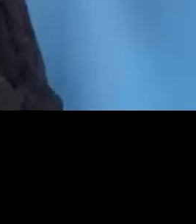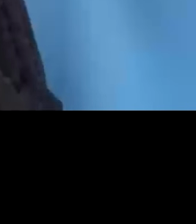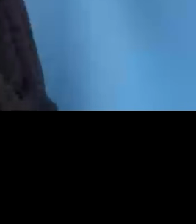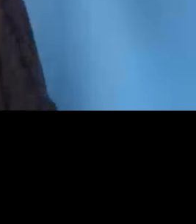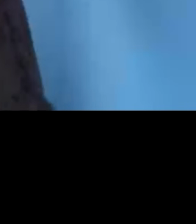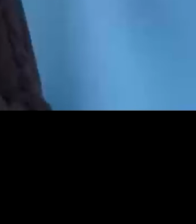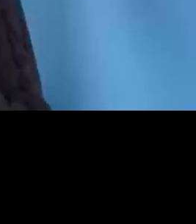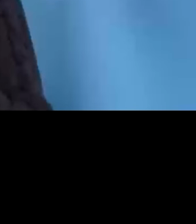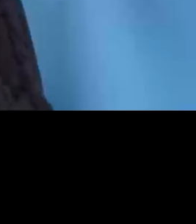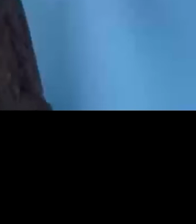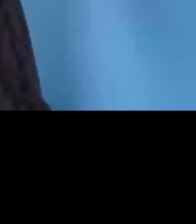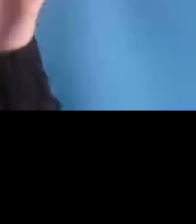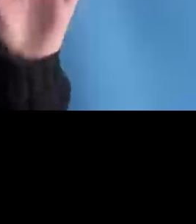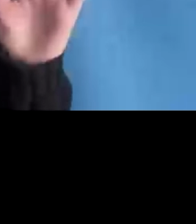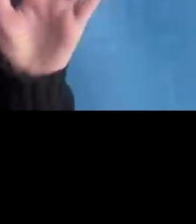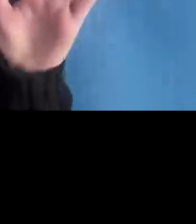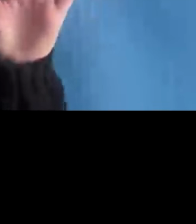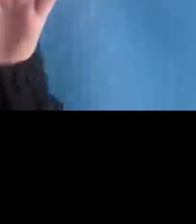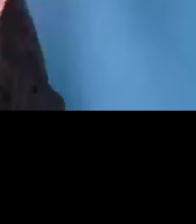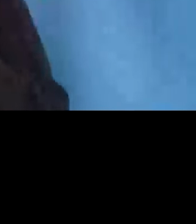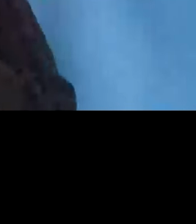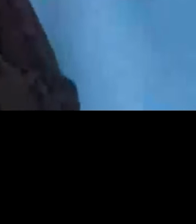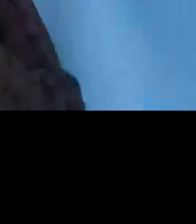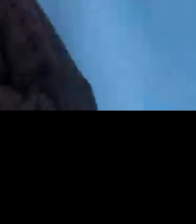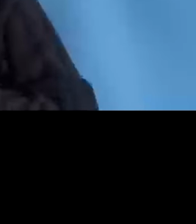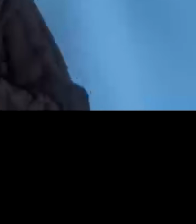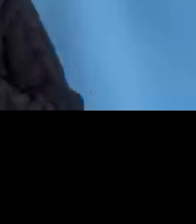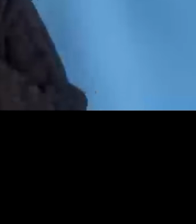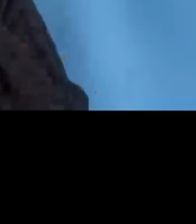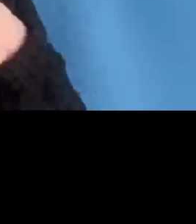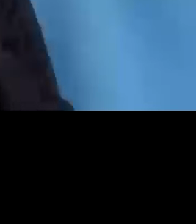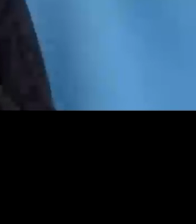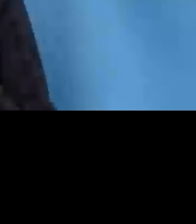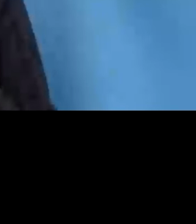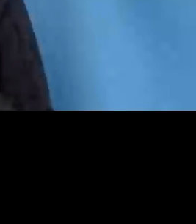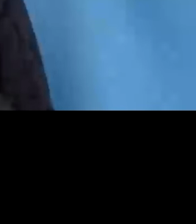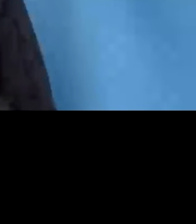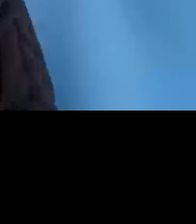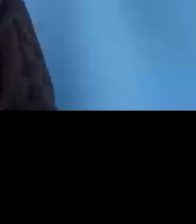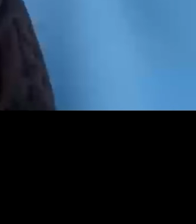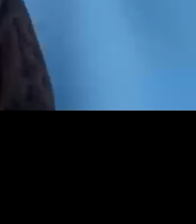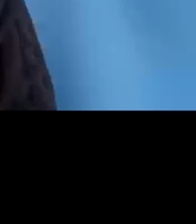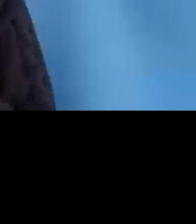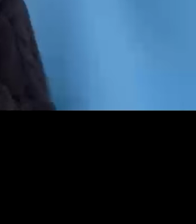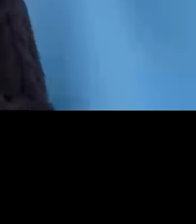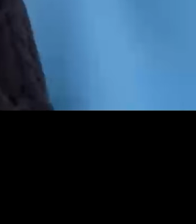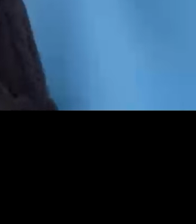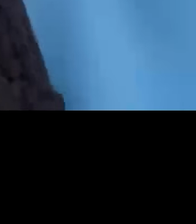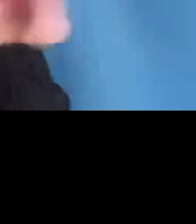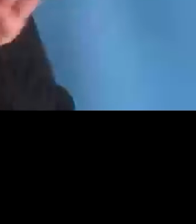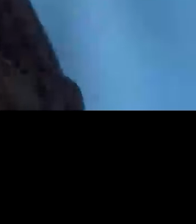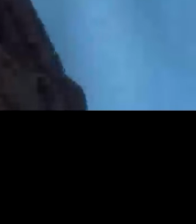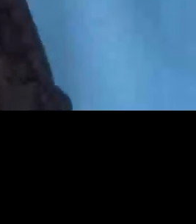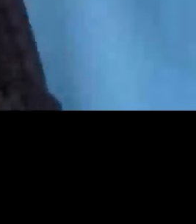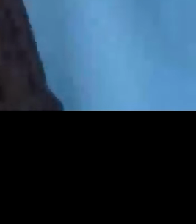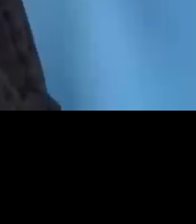brand and amplify their impact. And just last month, Kevin released his new book, Fundable and Findable, which has already